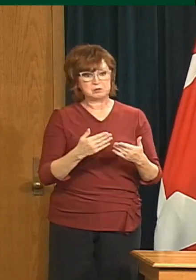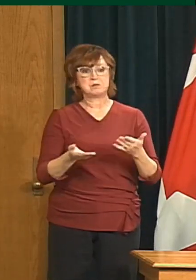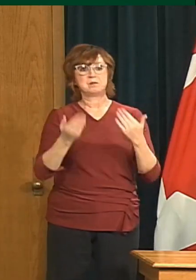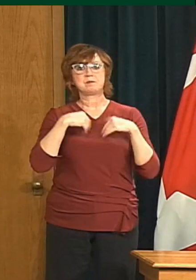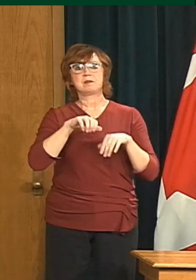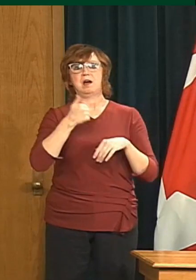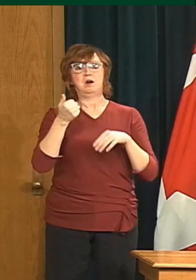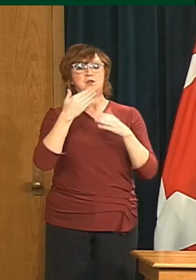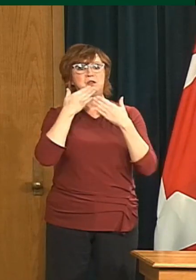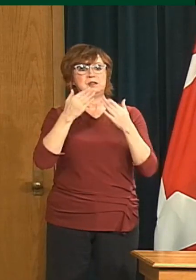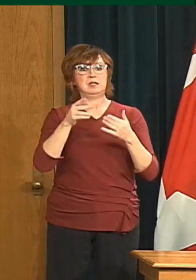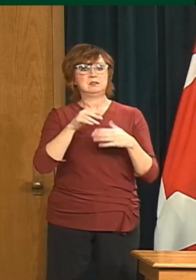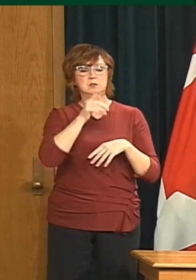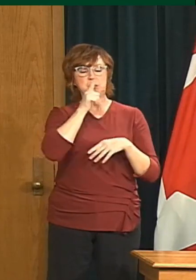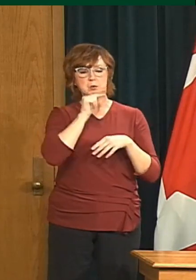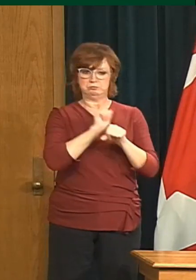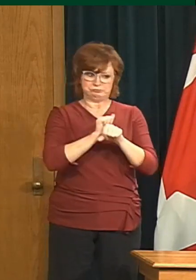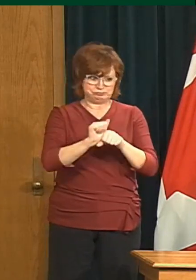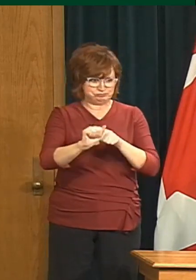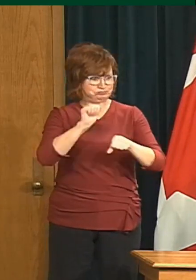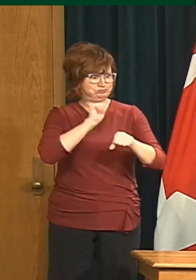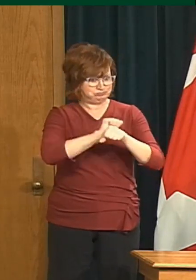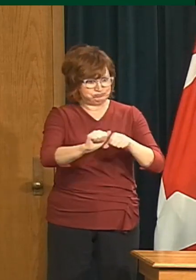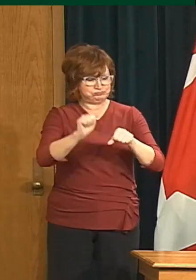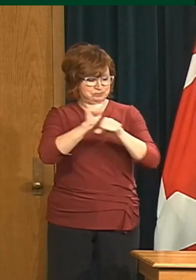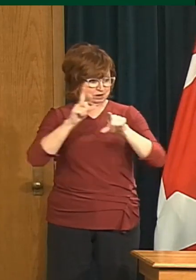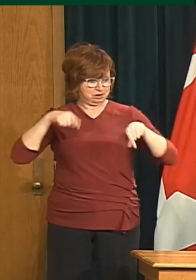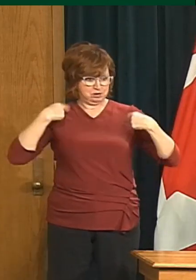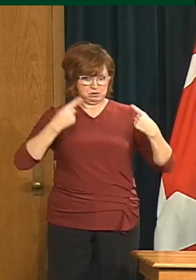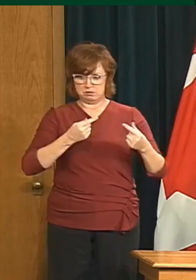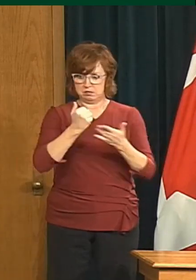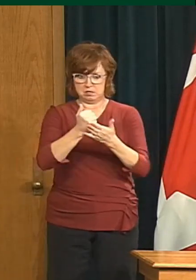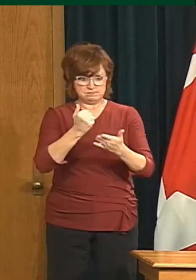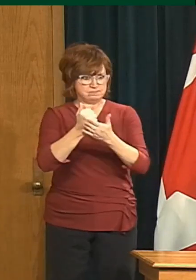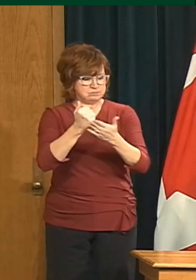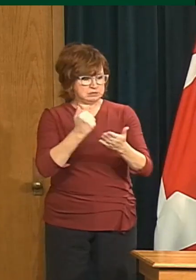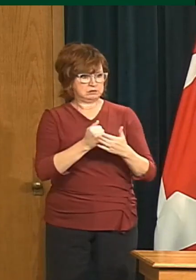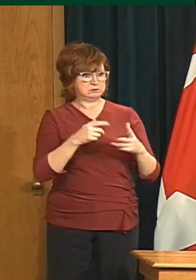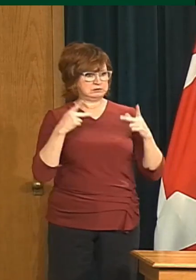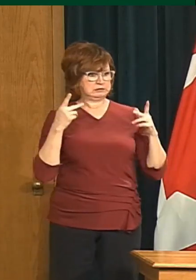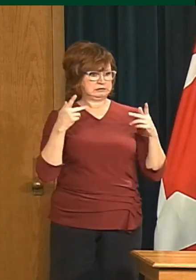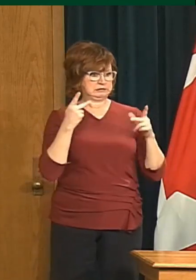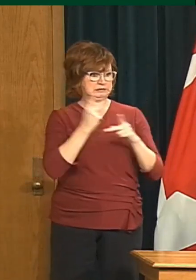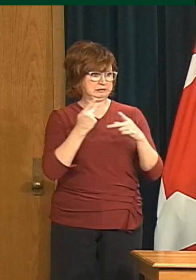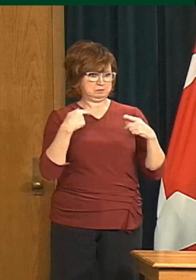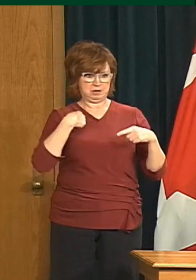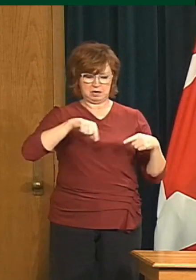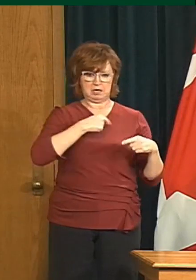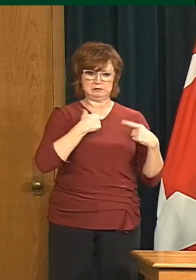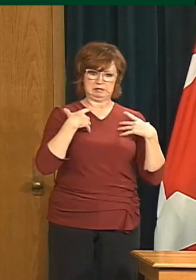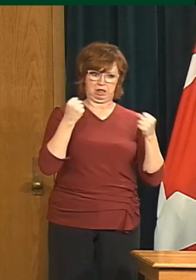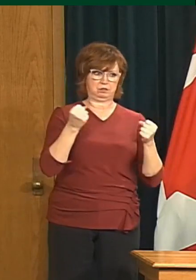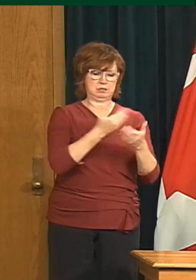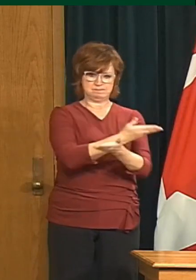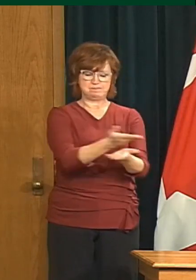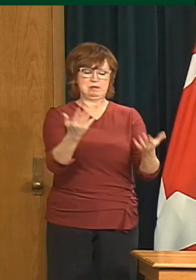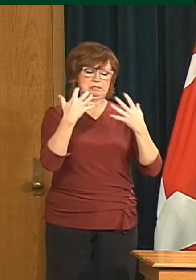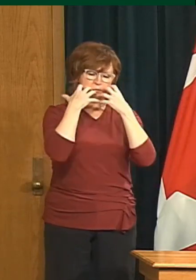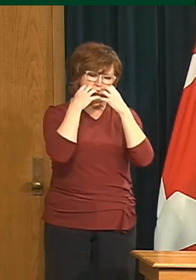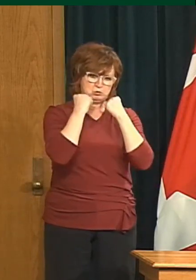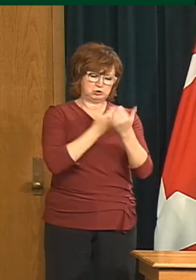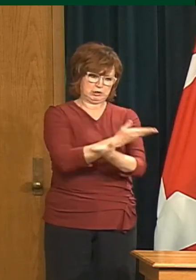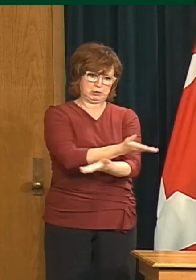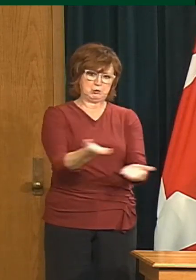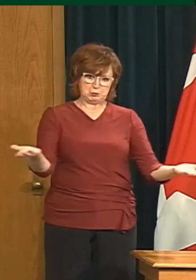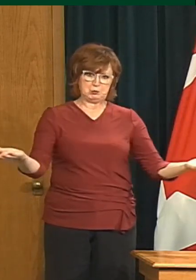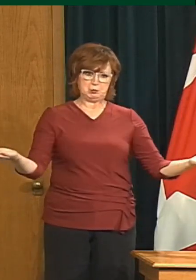very hard to respond to this crisis and to keep Saskatchewan people well. We appreciate it. I also want to mention the good work